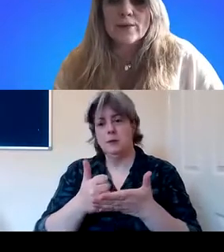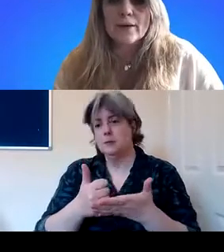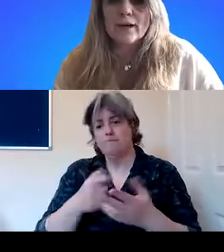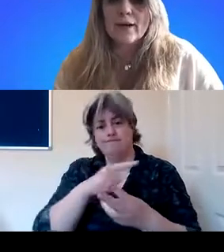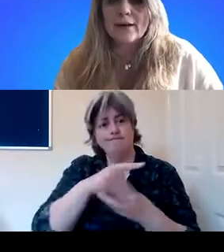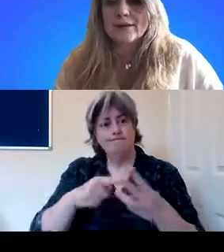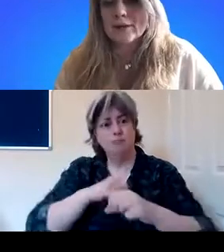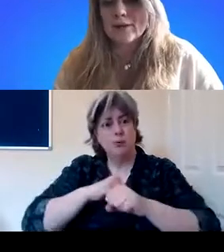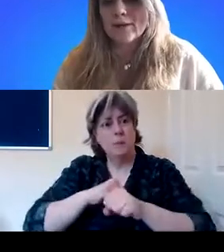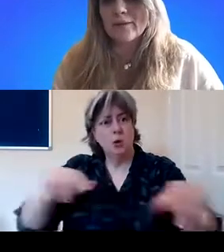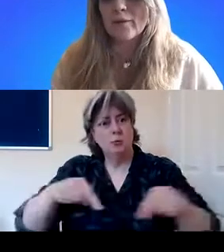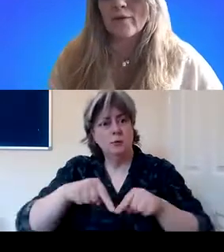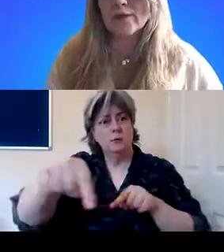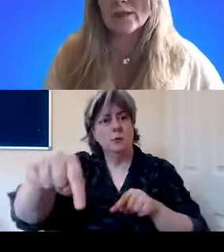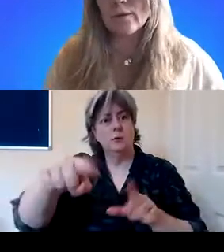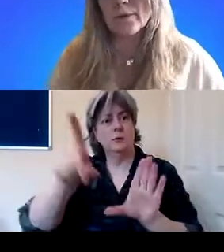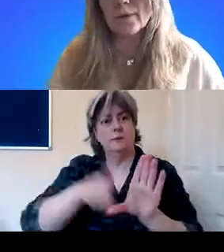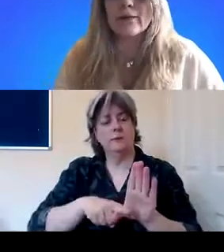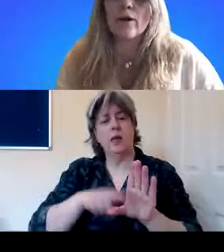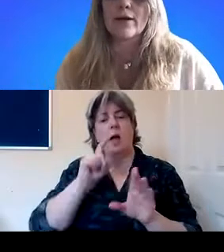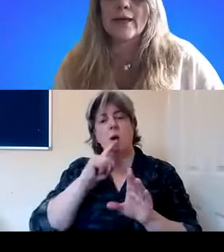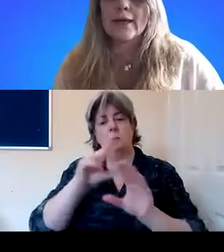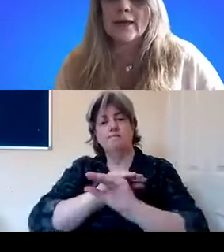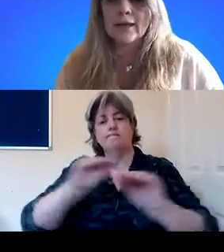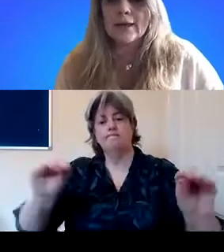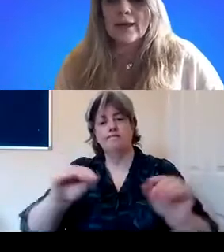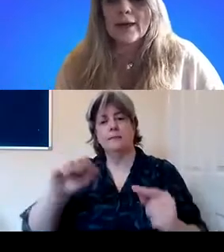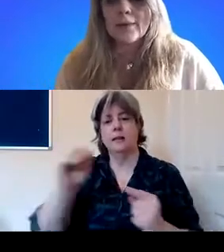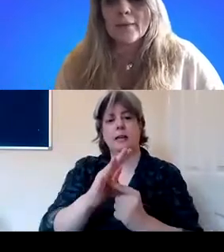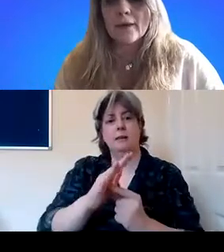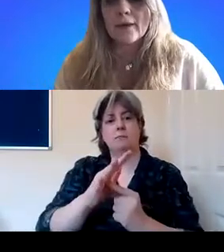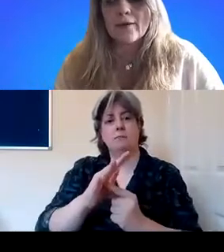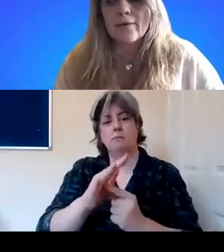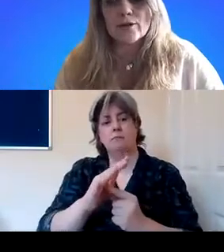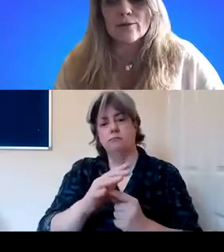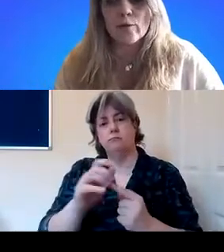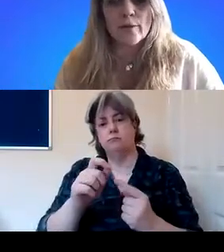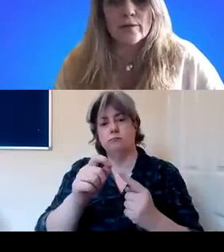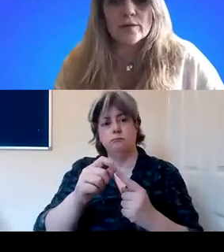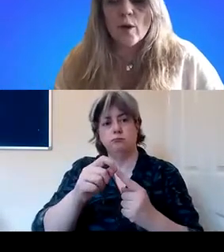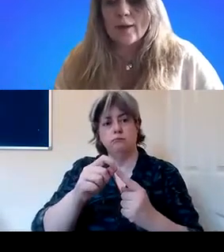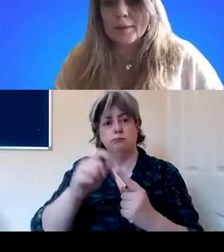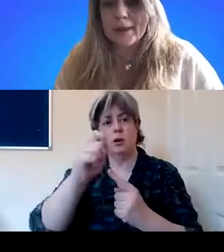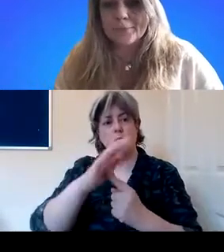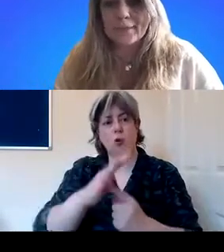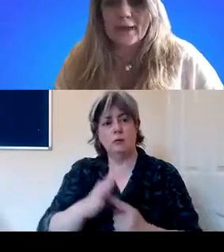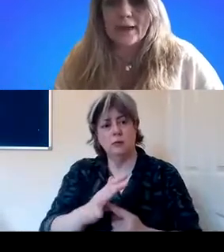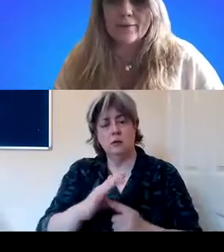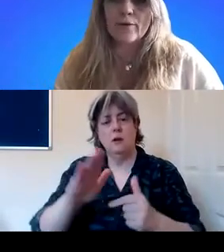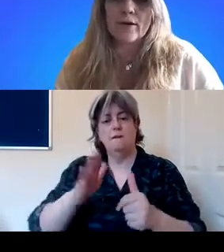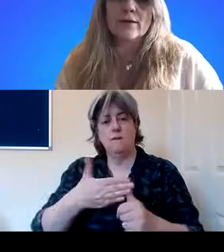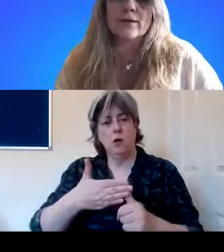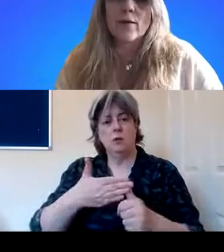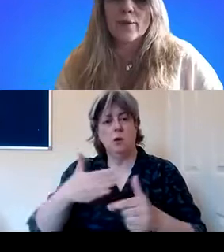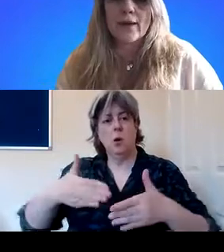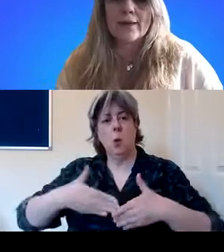So I'm going to highlight some of the priorities that we believe are key. First and foremost, well-being. And for